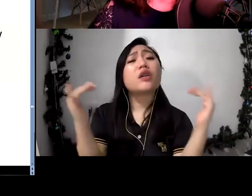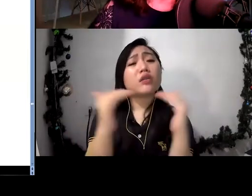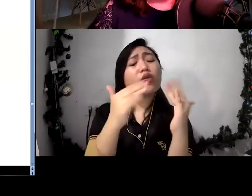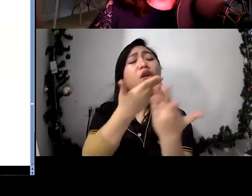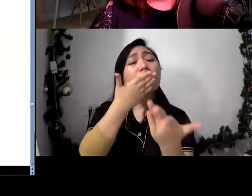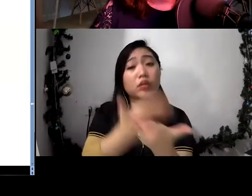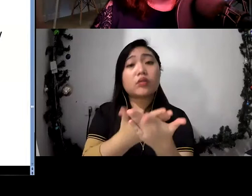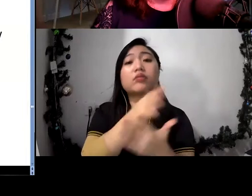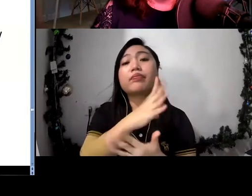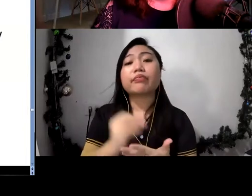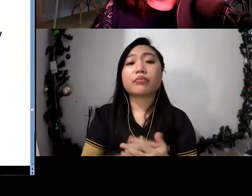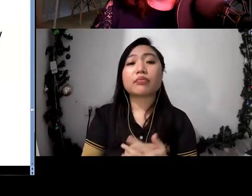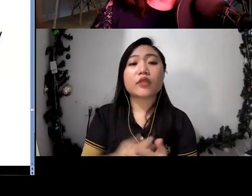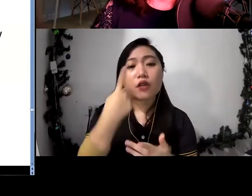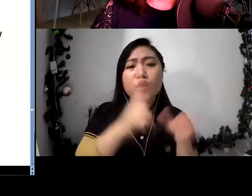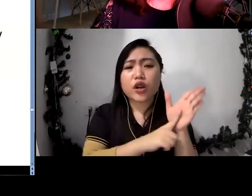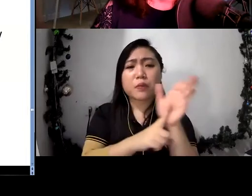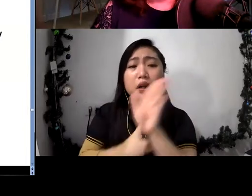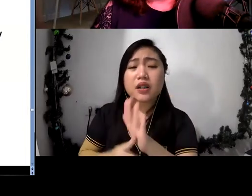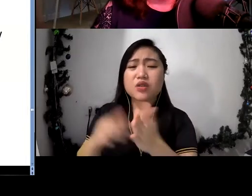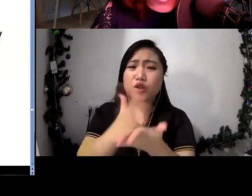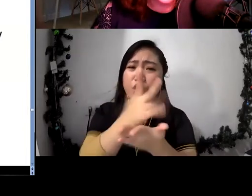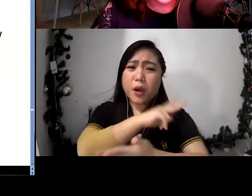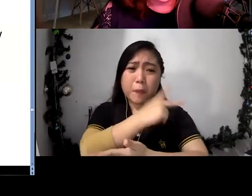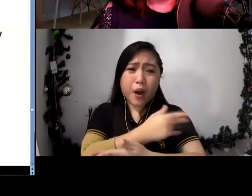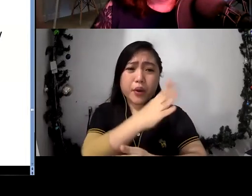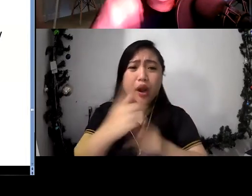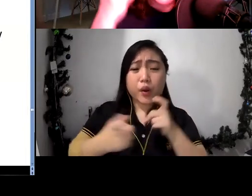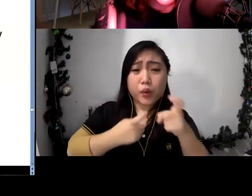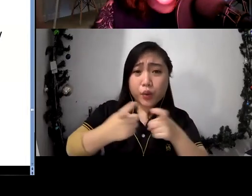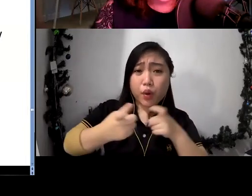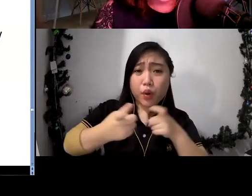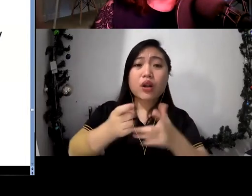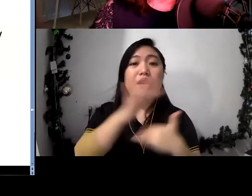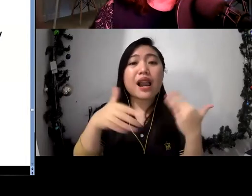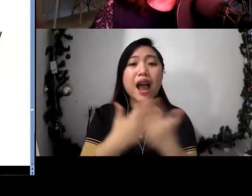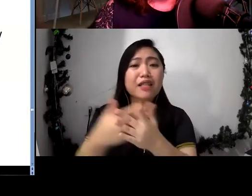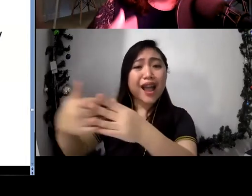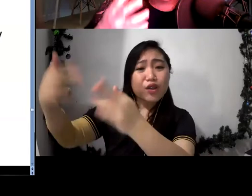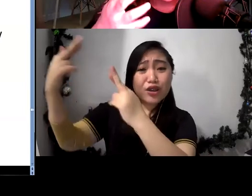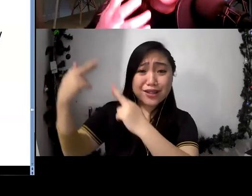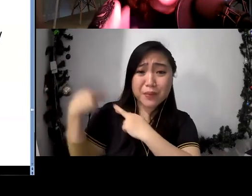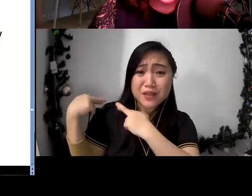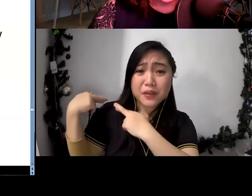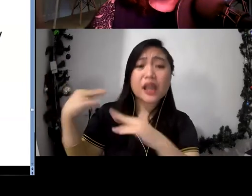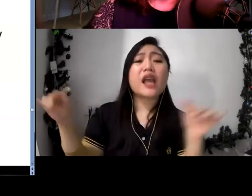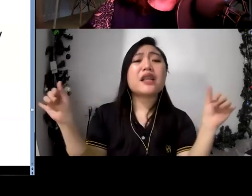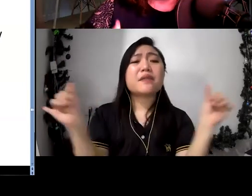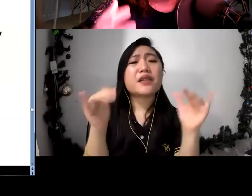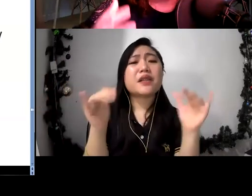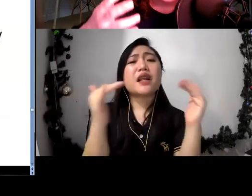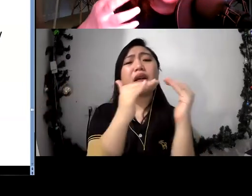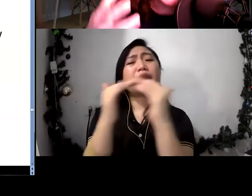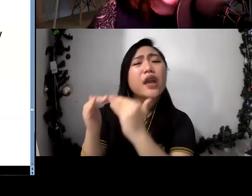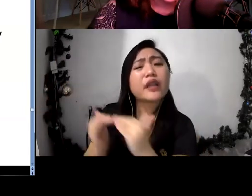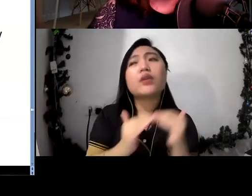no? For transparency, no? We share power and control, na lahat tayo accountability, sama-samang gawain,